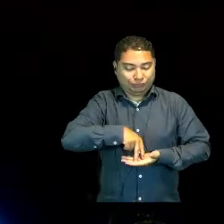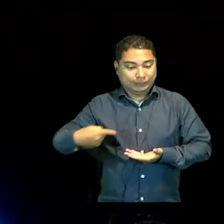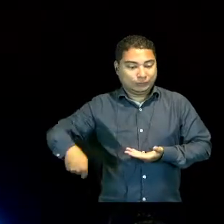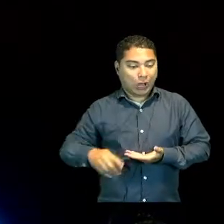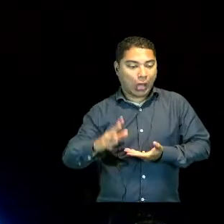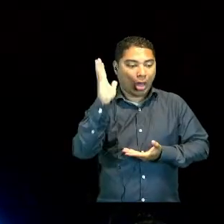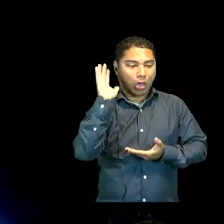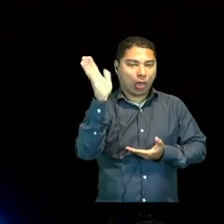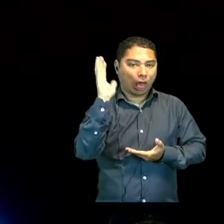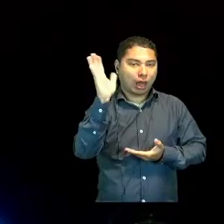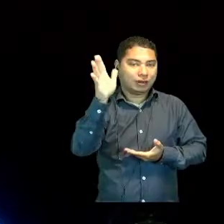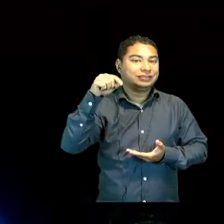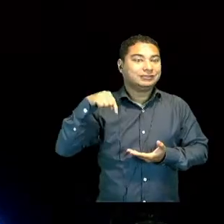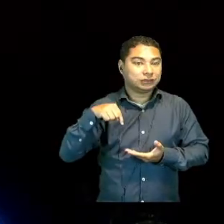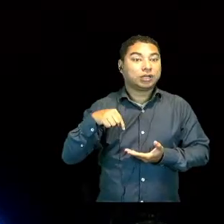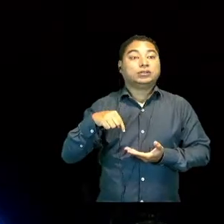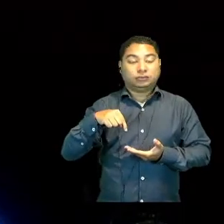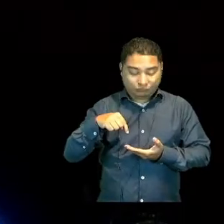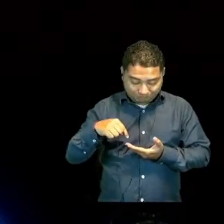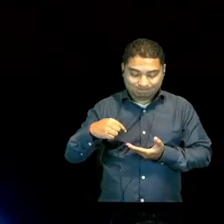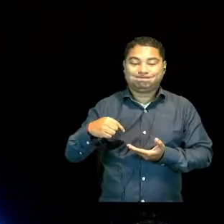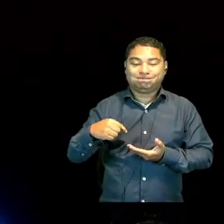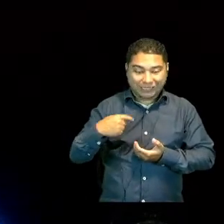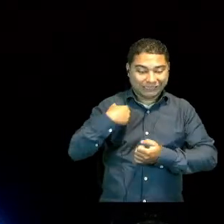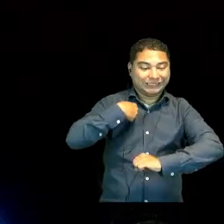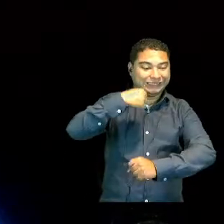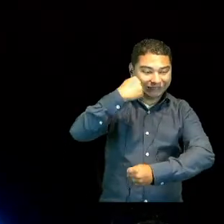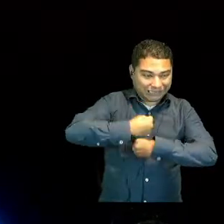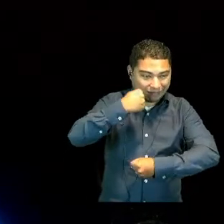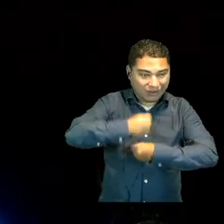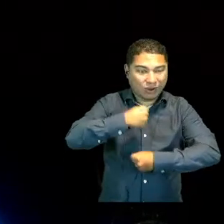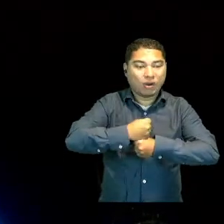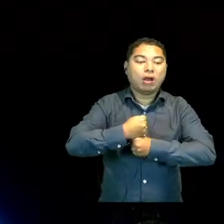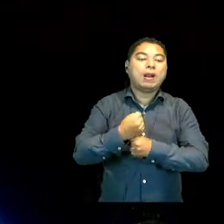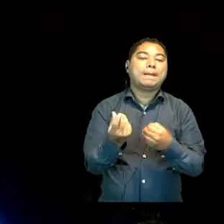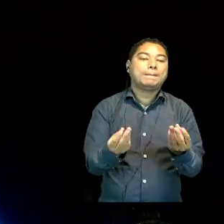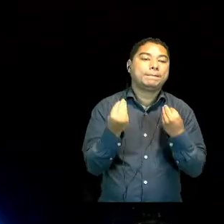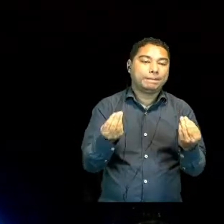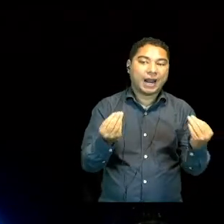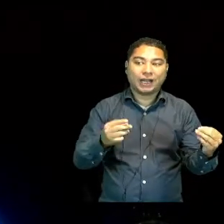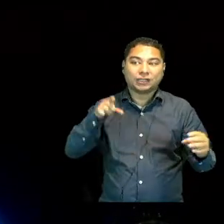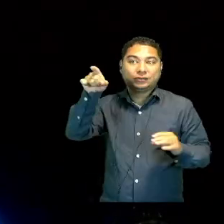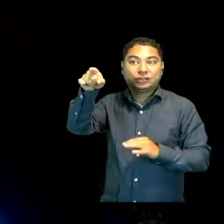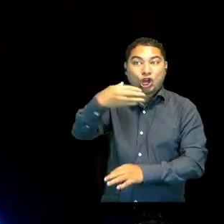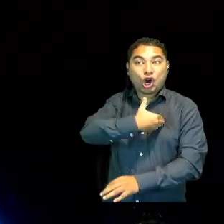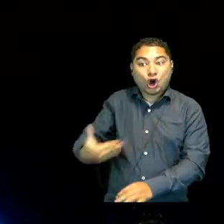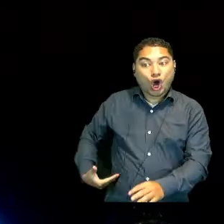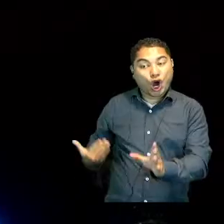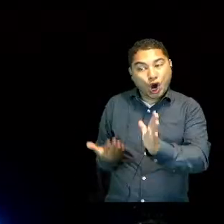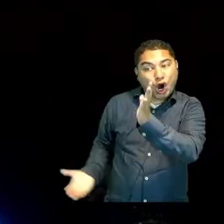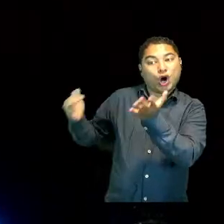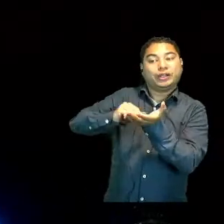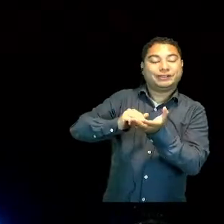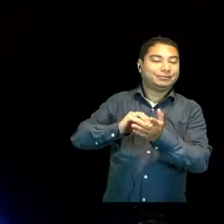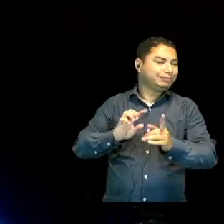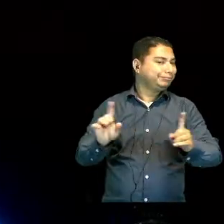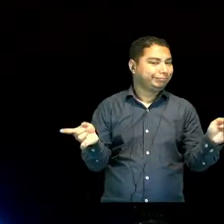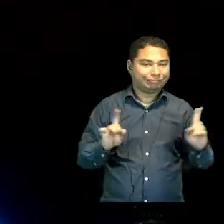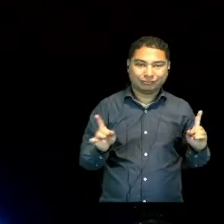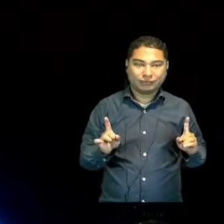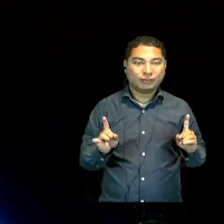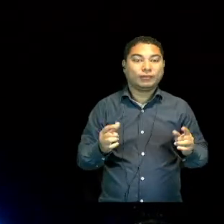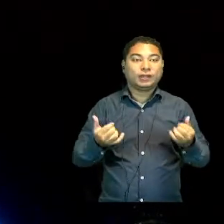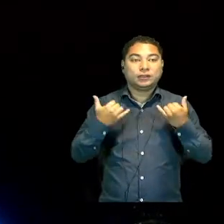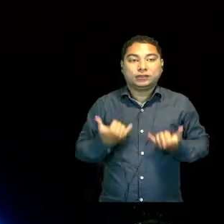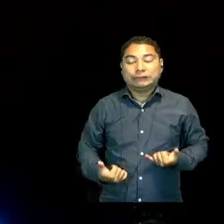to guarantee his defeat. My deep apologies to all of you for our